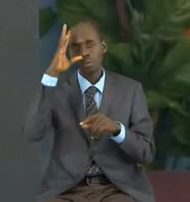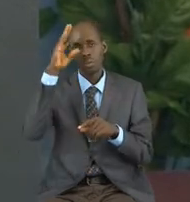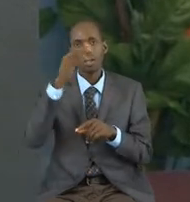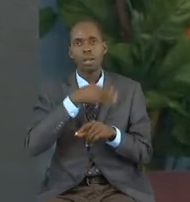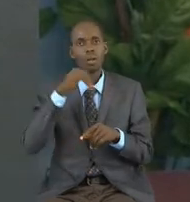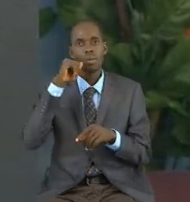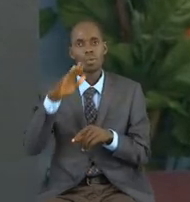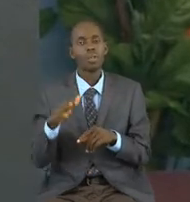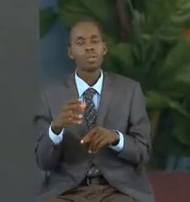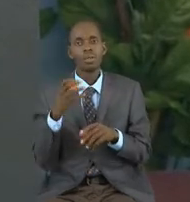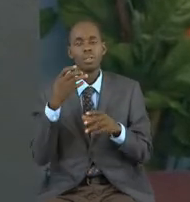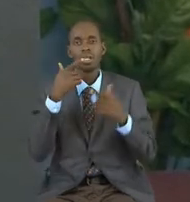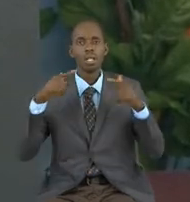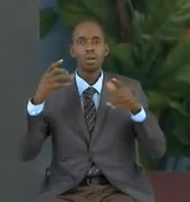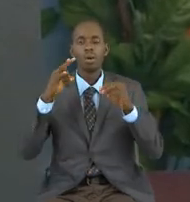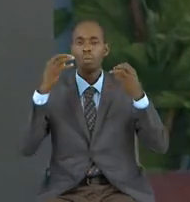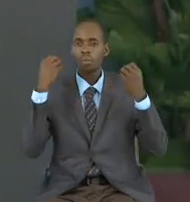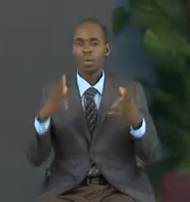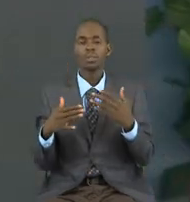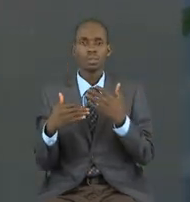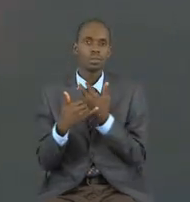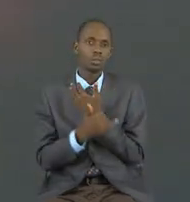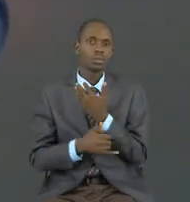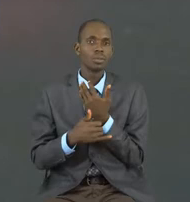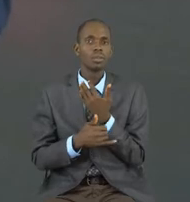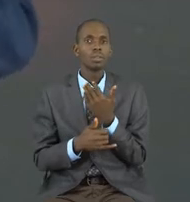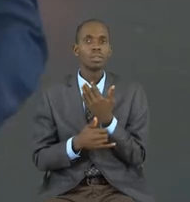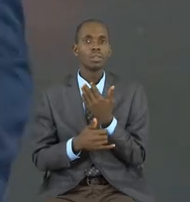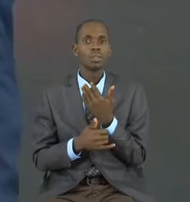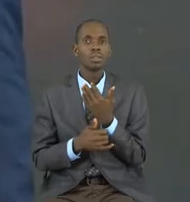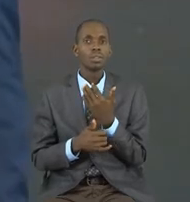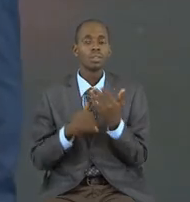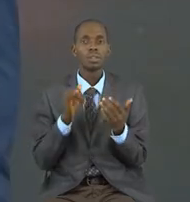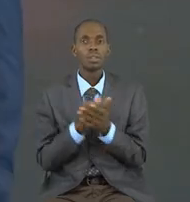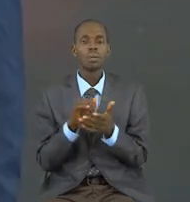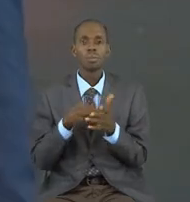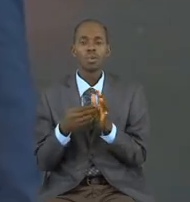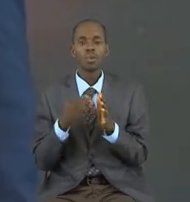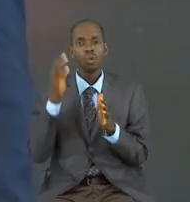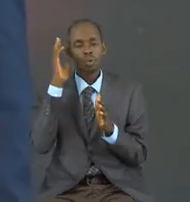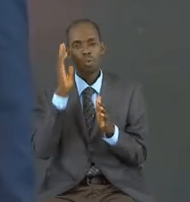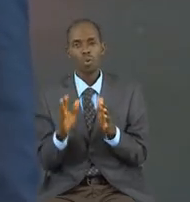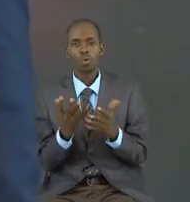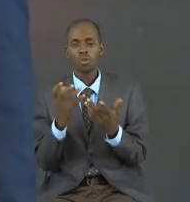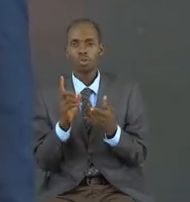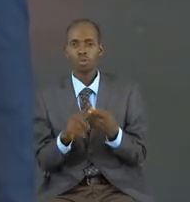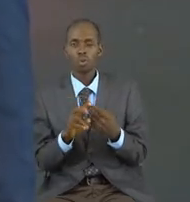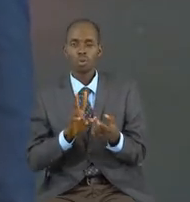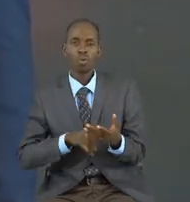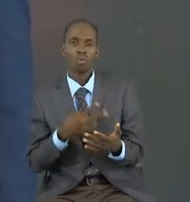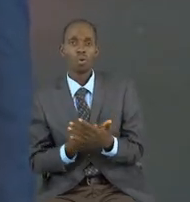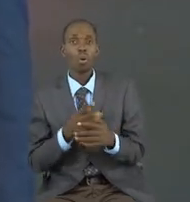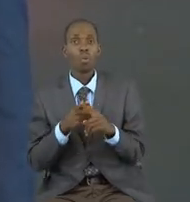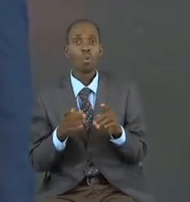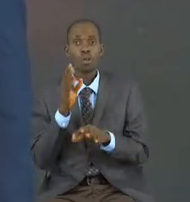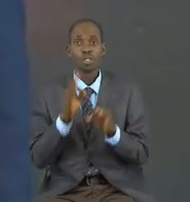many countries, that may shift you, that may sway you. But when you have the